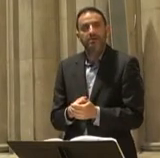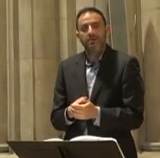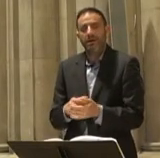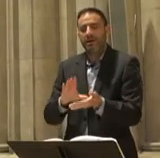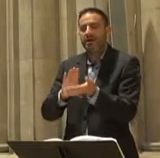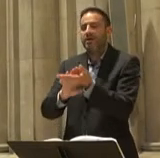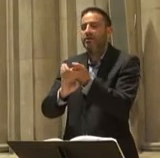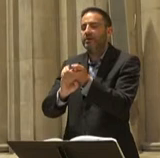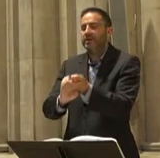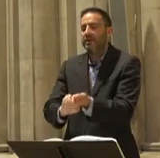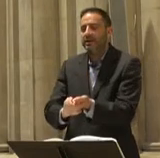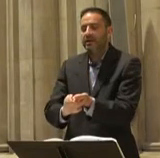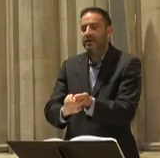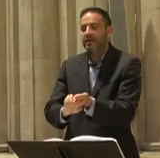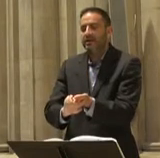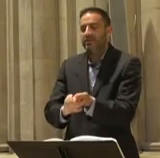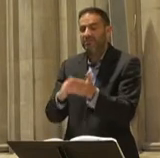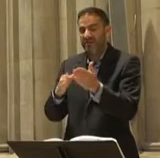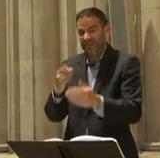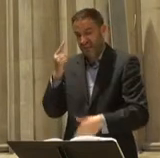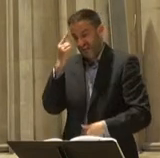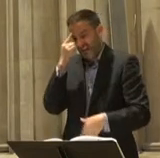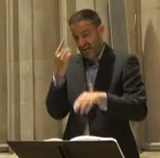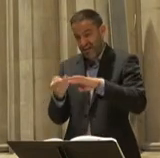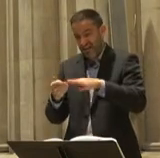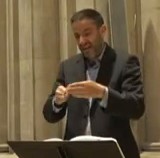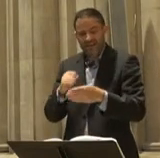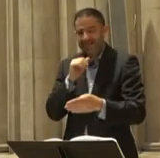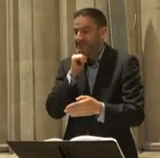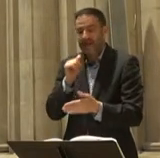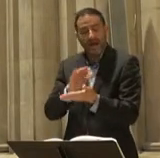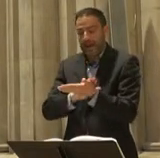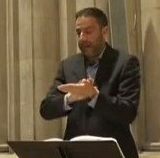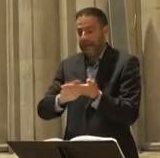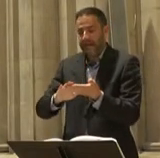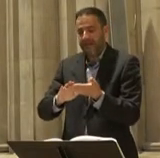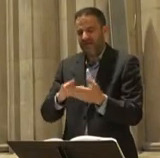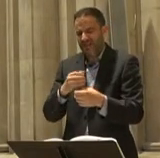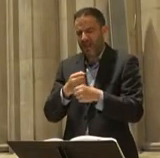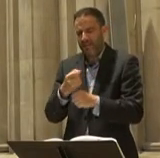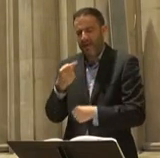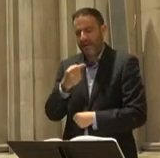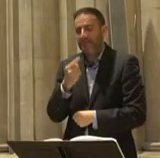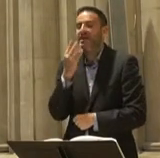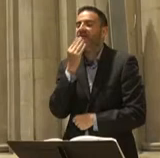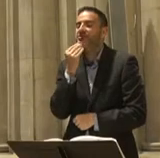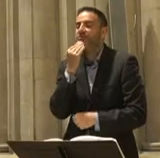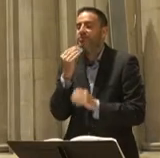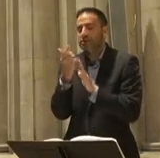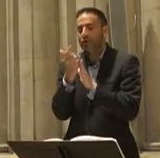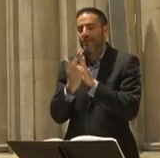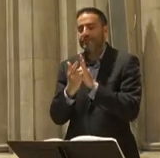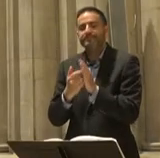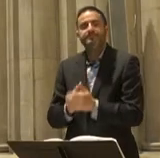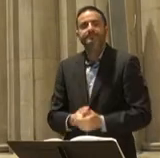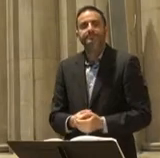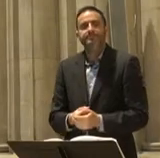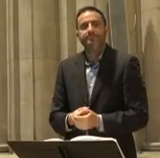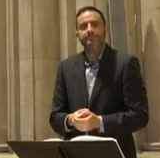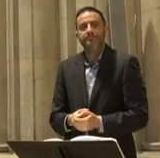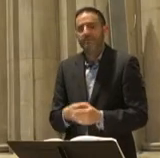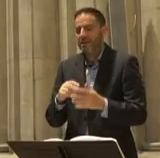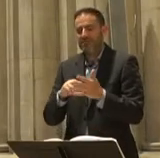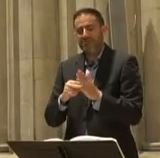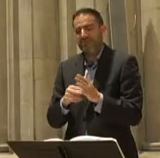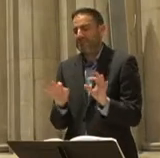the hand of someone they had thought was dead. Unclean, that made him in the Jewish law at that time. It